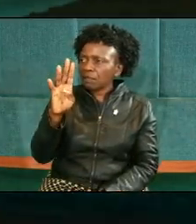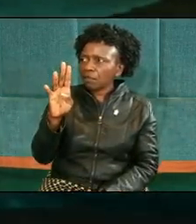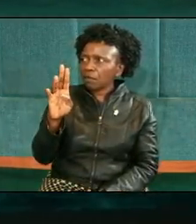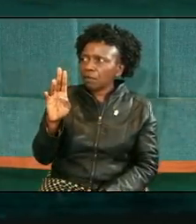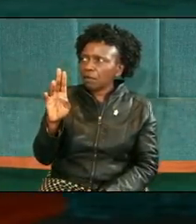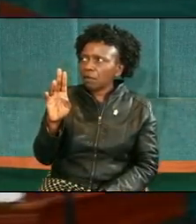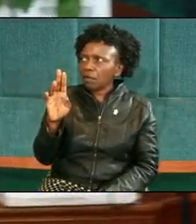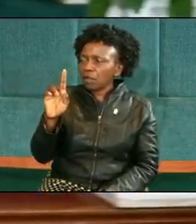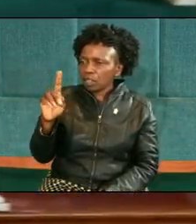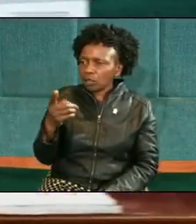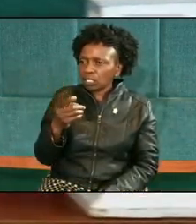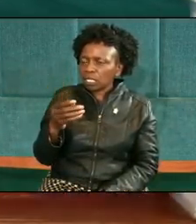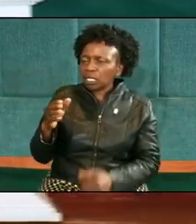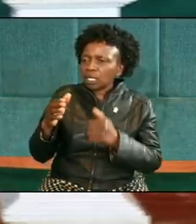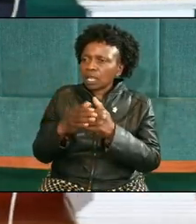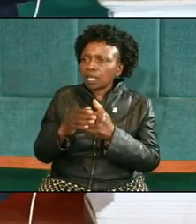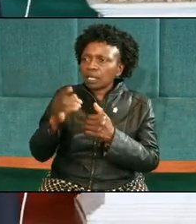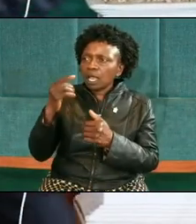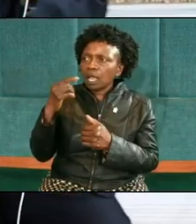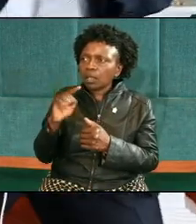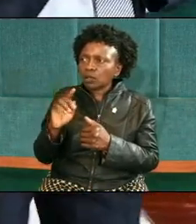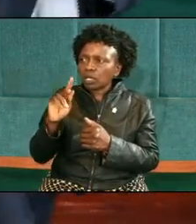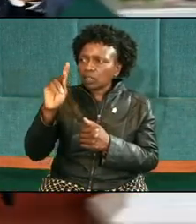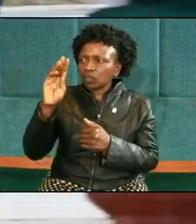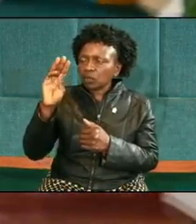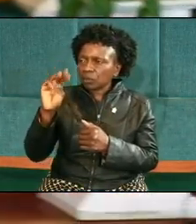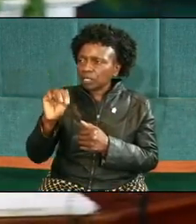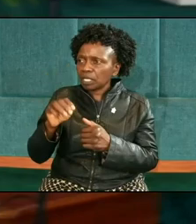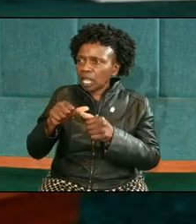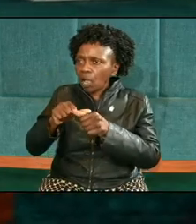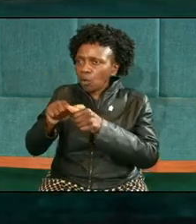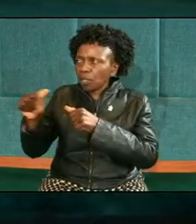4,900 kilometers away. By the way,